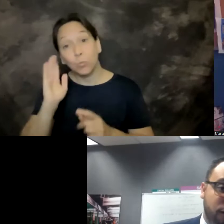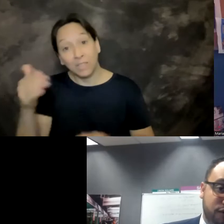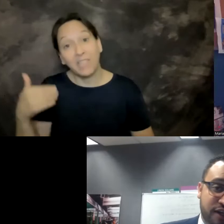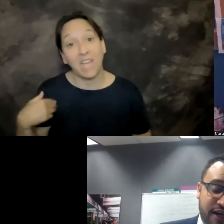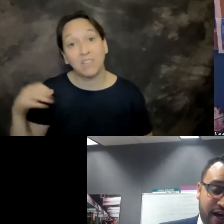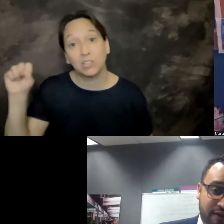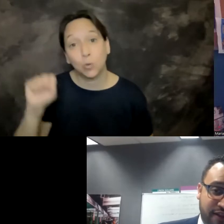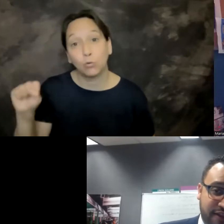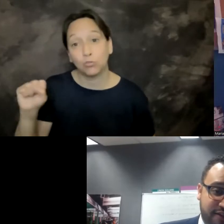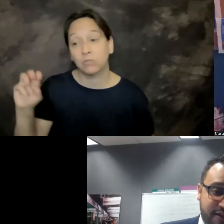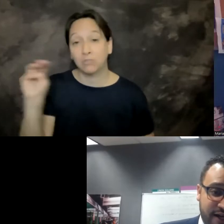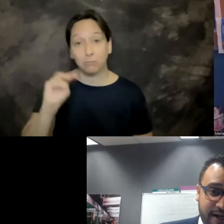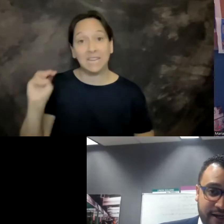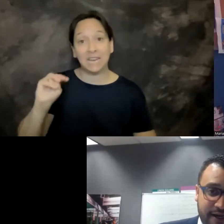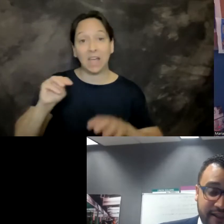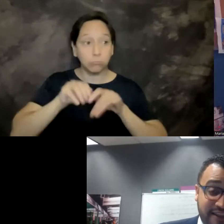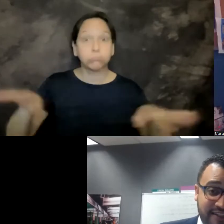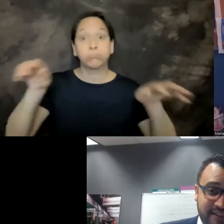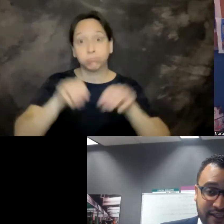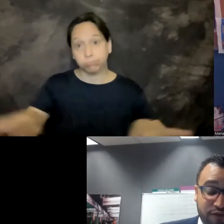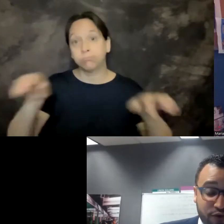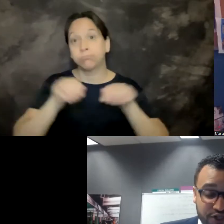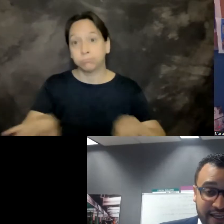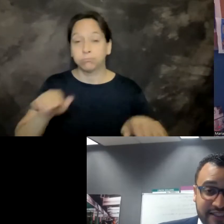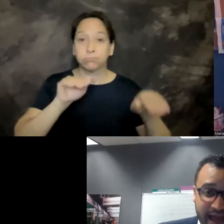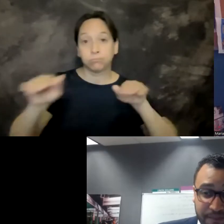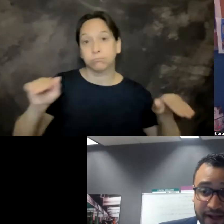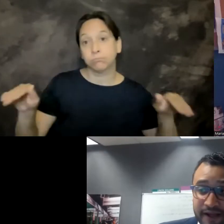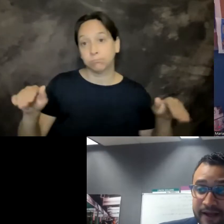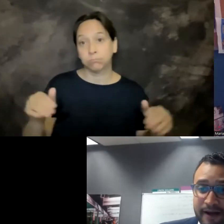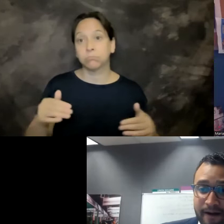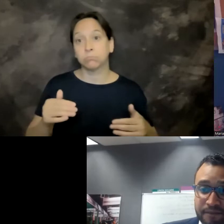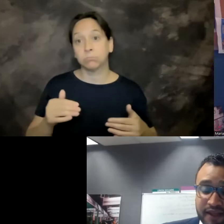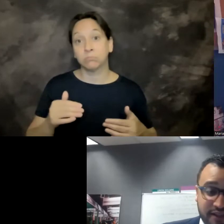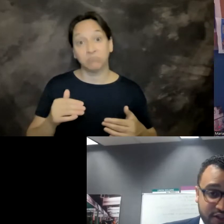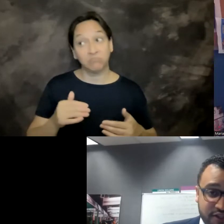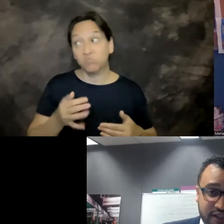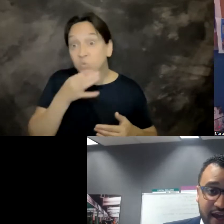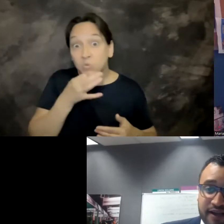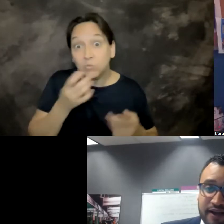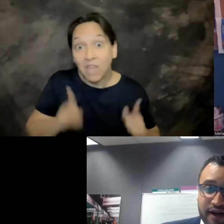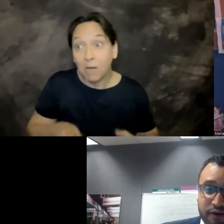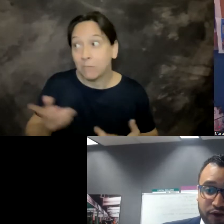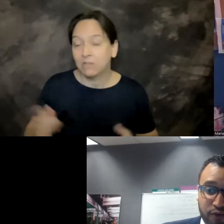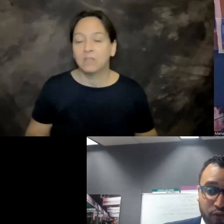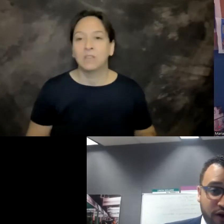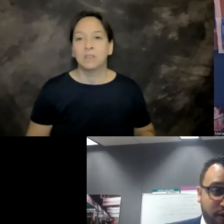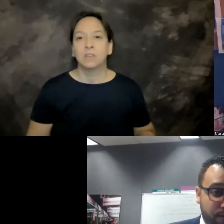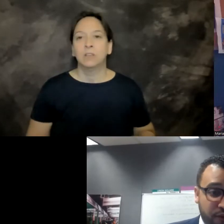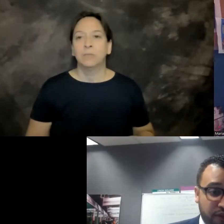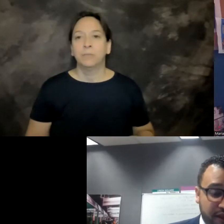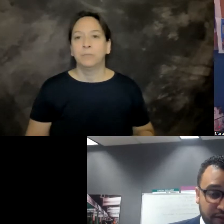reminding folks that this diversion is happening. In addition to that,